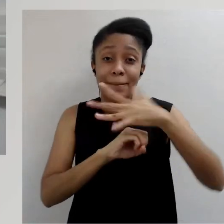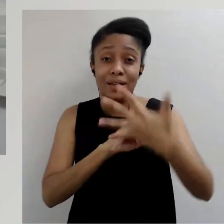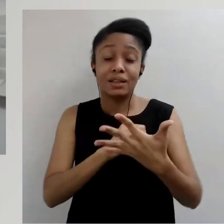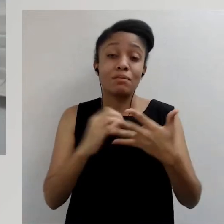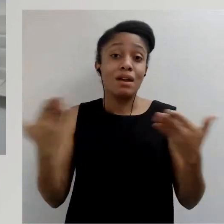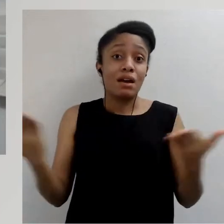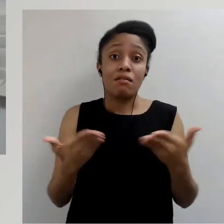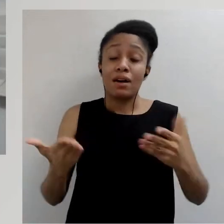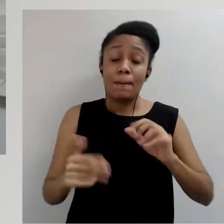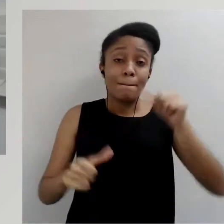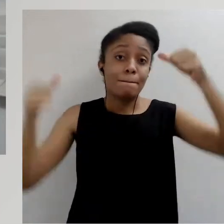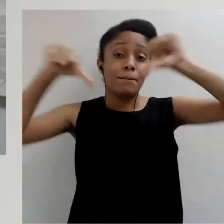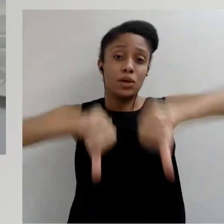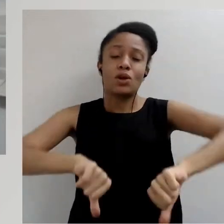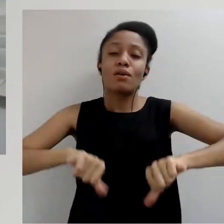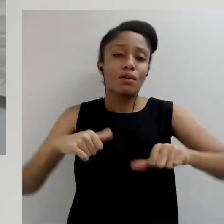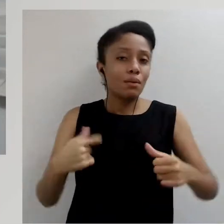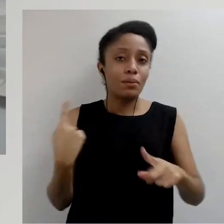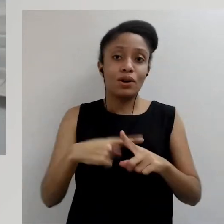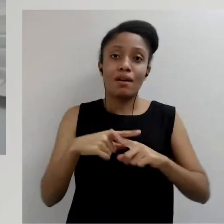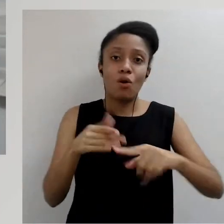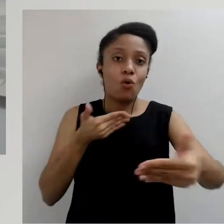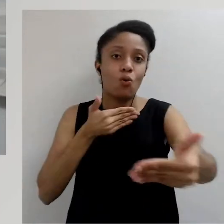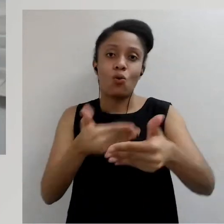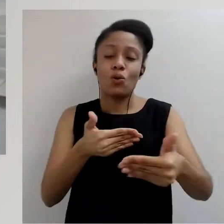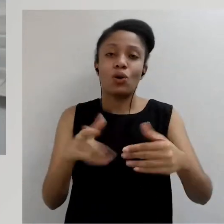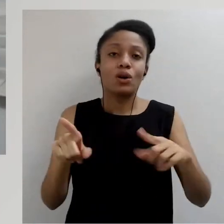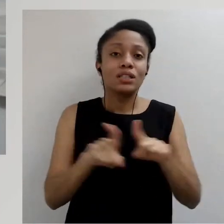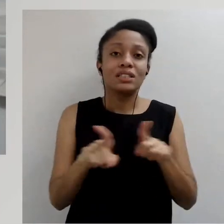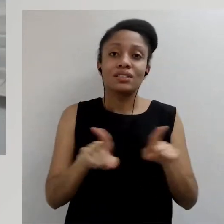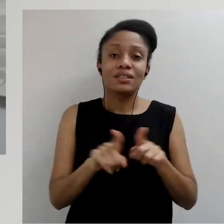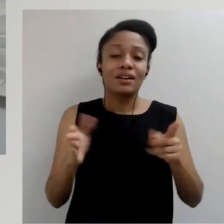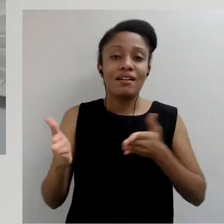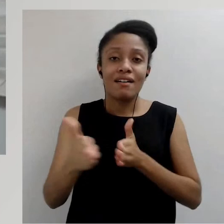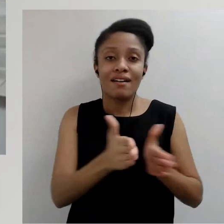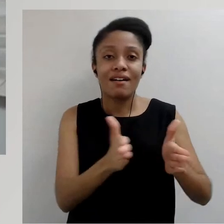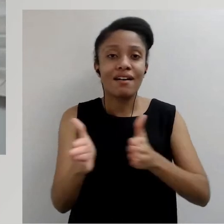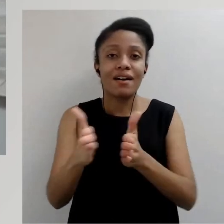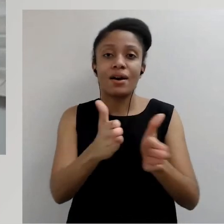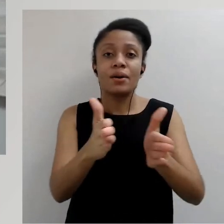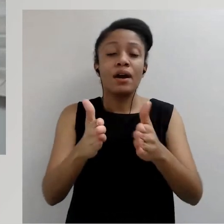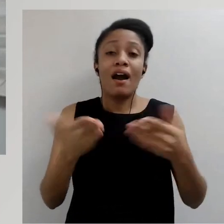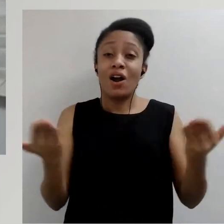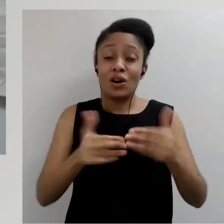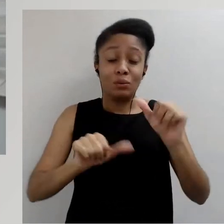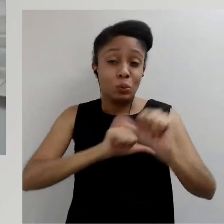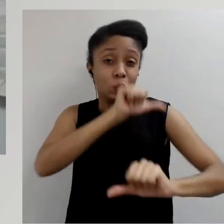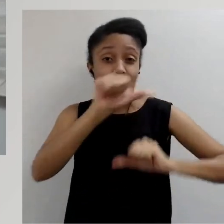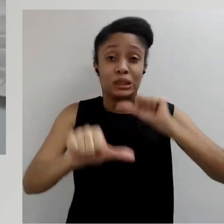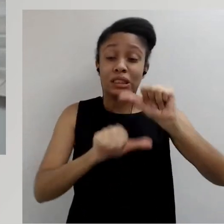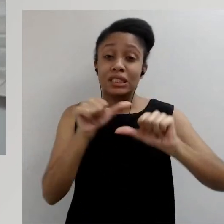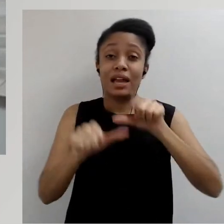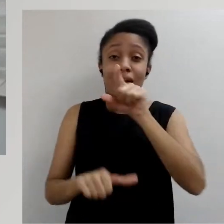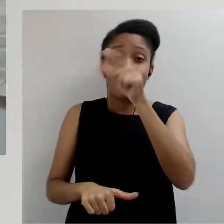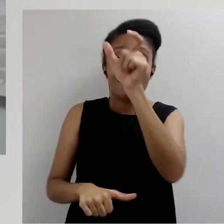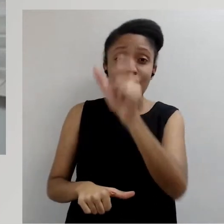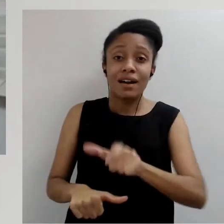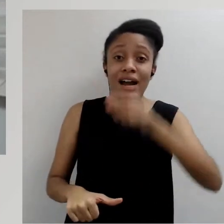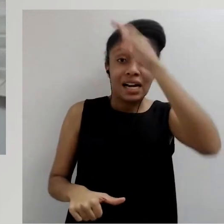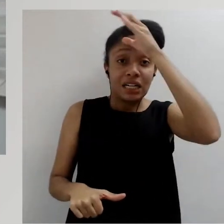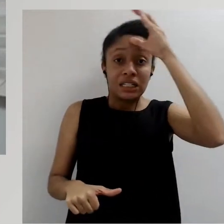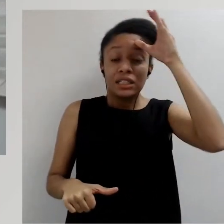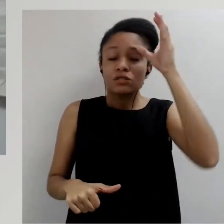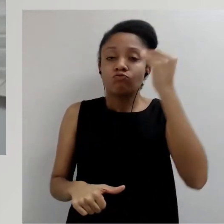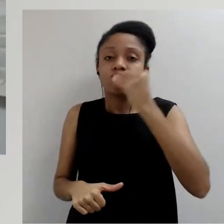pandemic showed this to us, and we're gonna keep going more and more in this different type of experience to